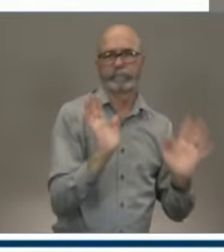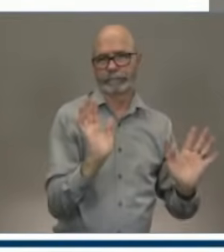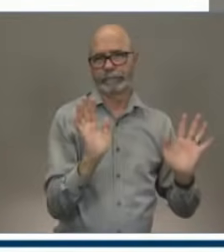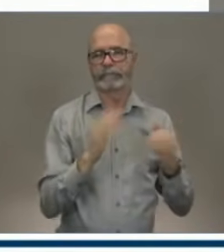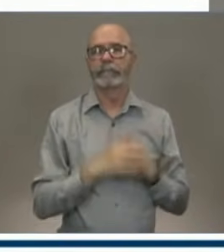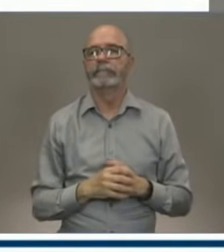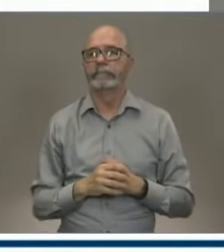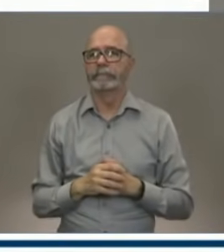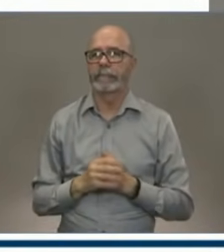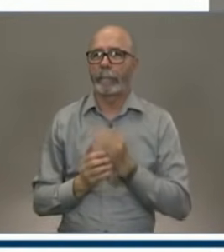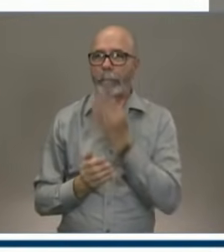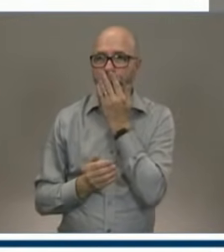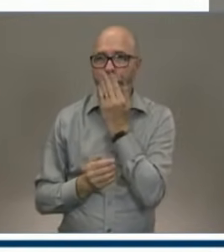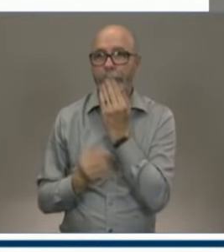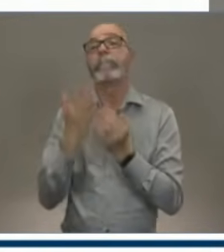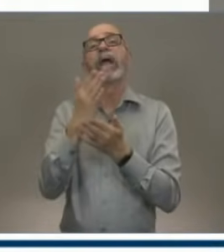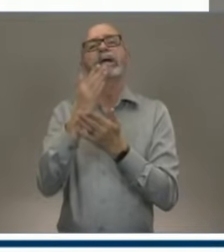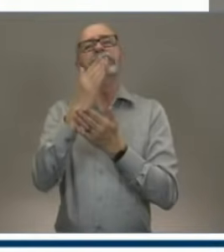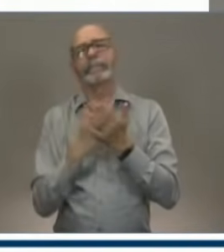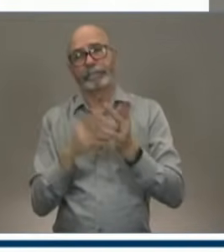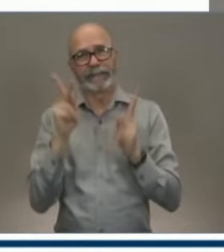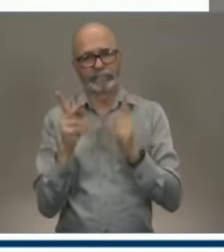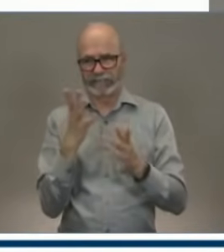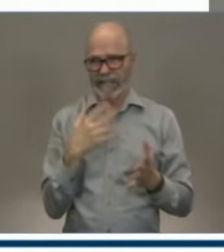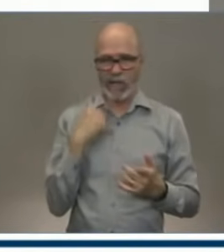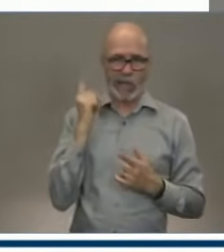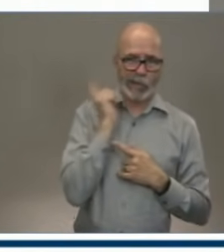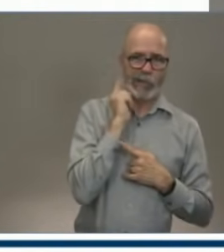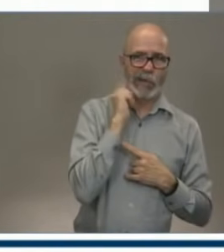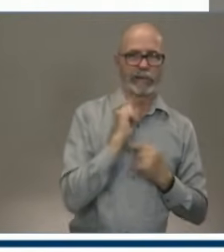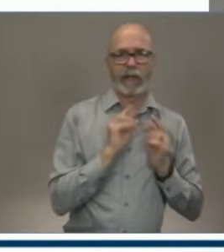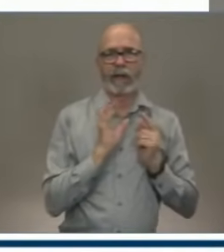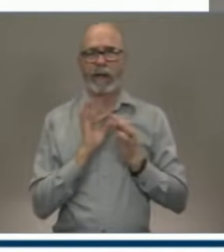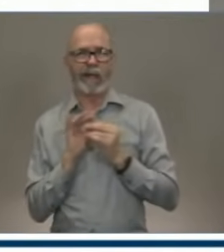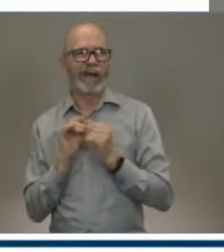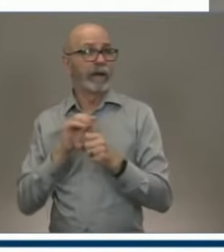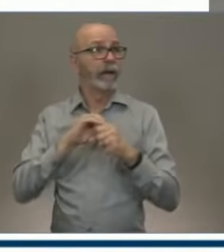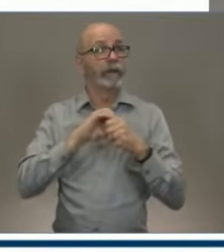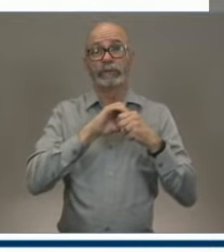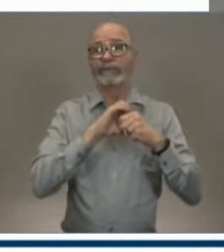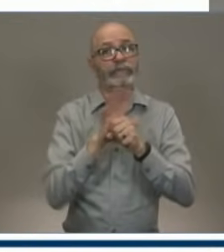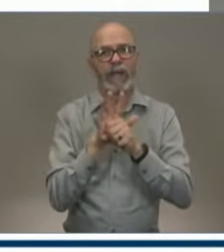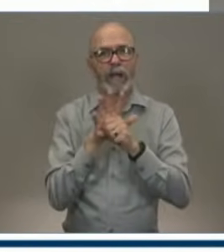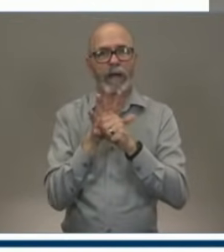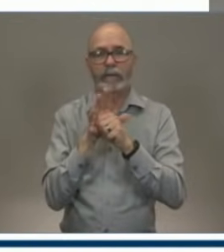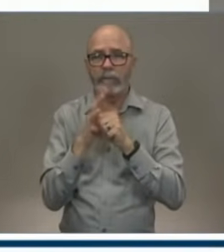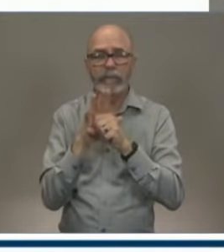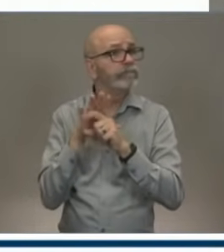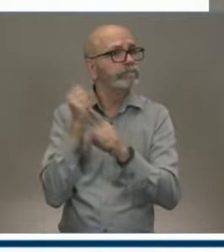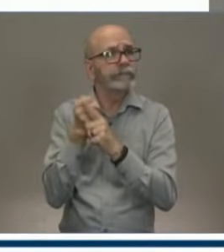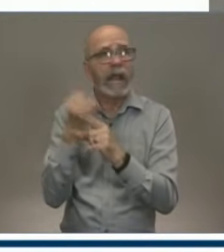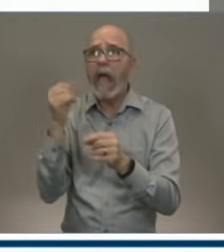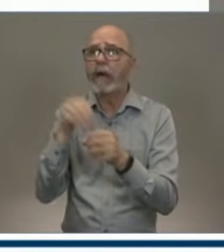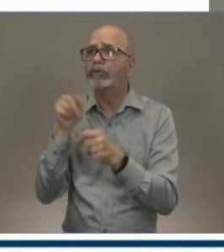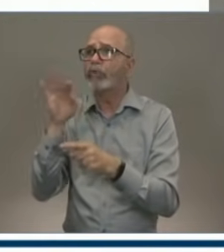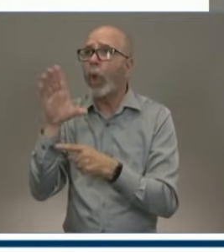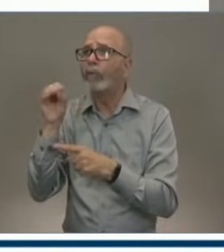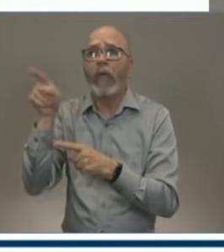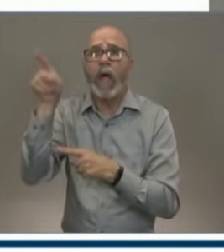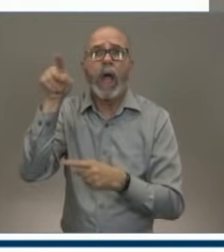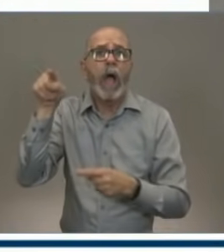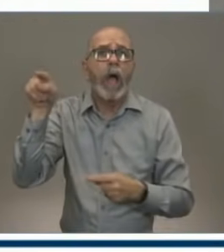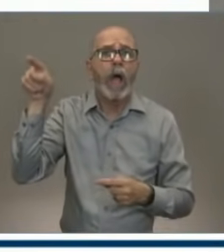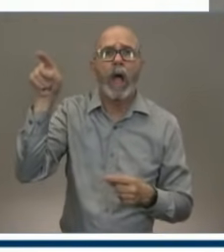People may have heard there's an ongoing cluster of COVID cases in the Truro area, and in public health, we are